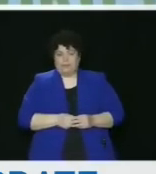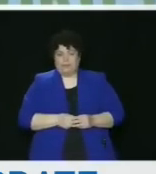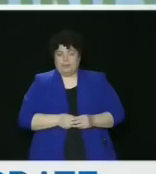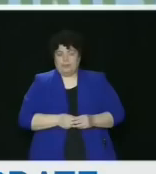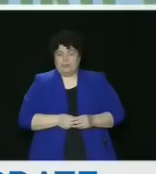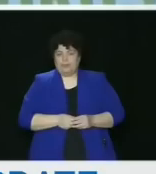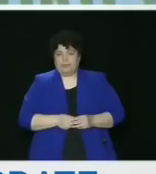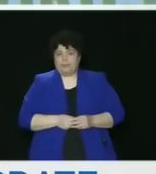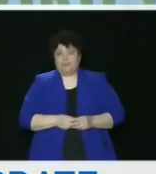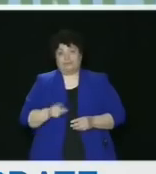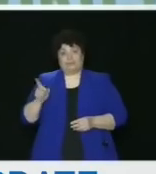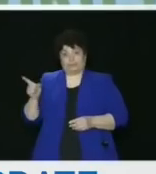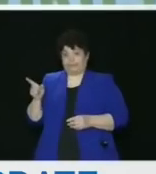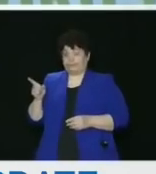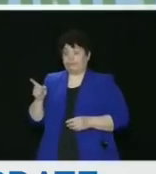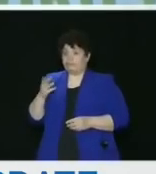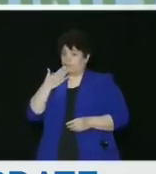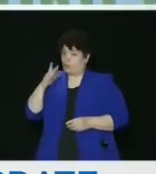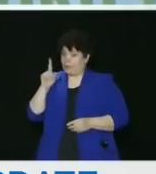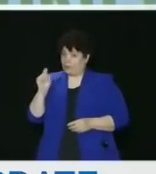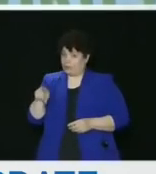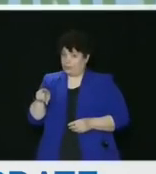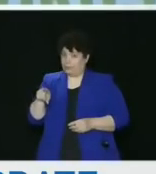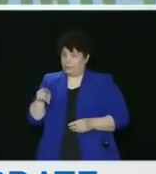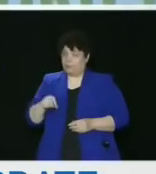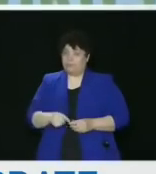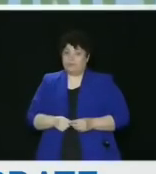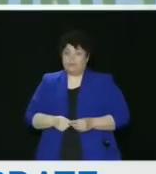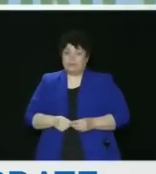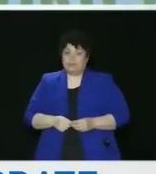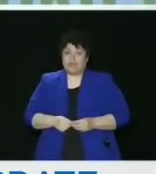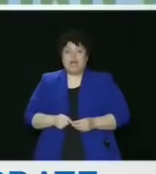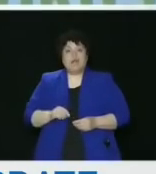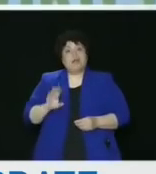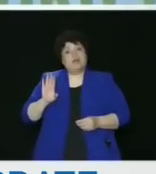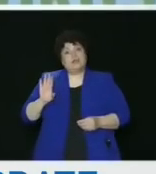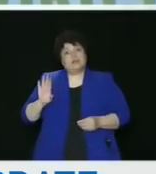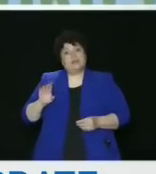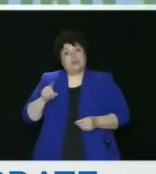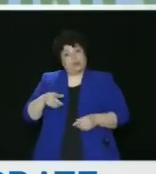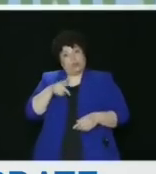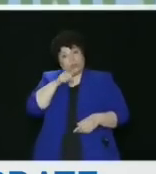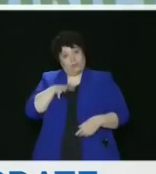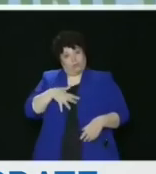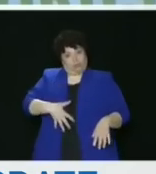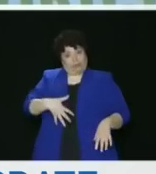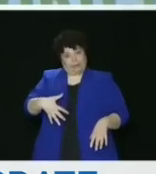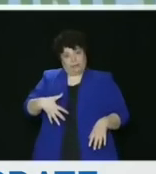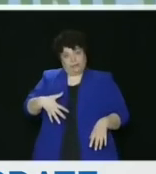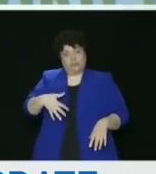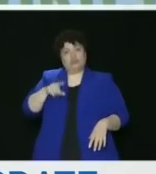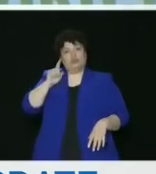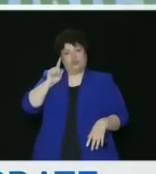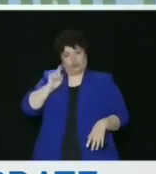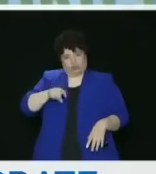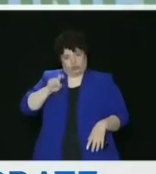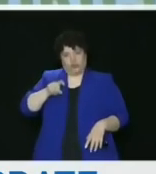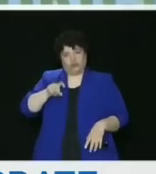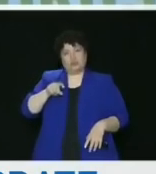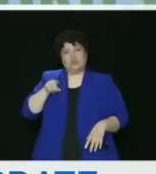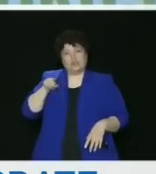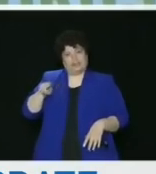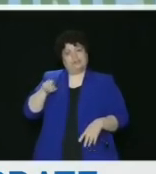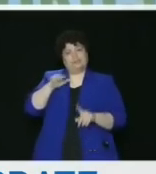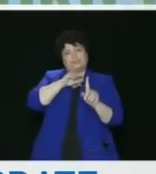So it's a great question. So first of all, I think pregnant women should have a follow-up, of course, and have